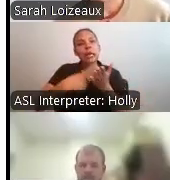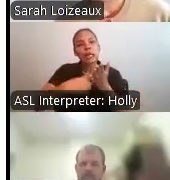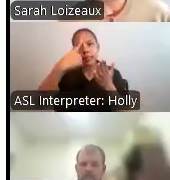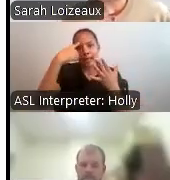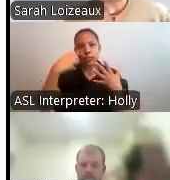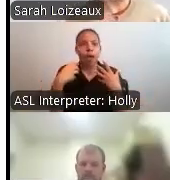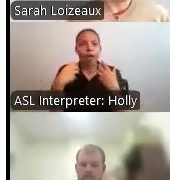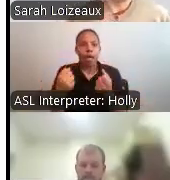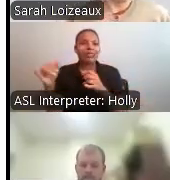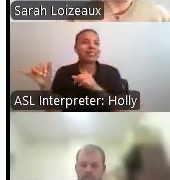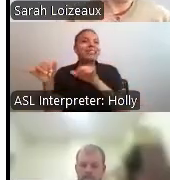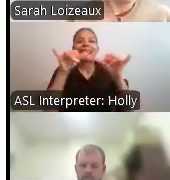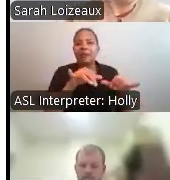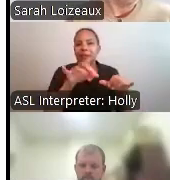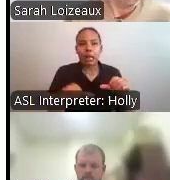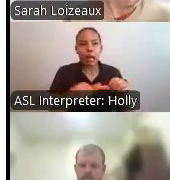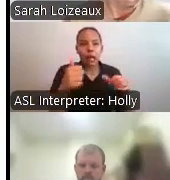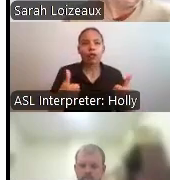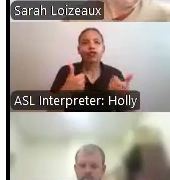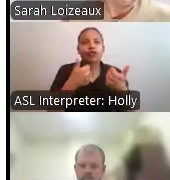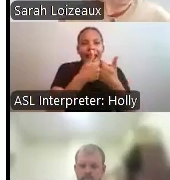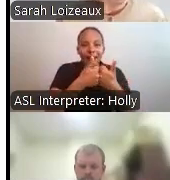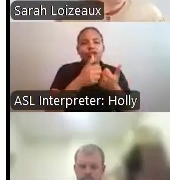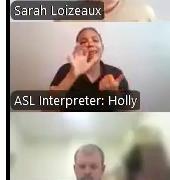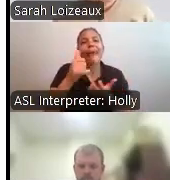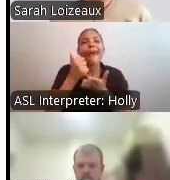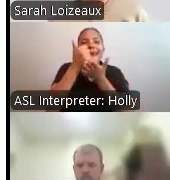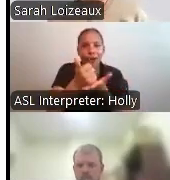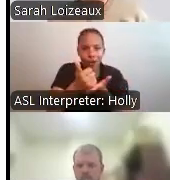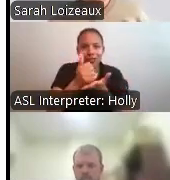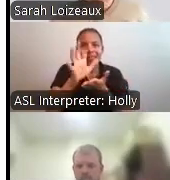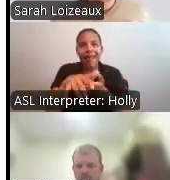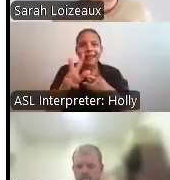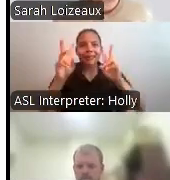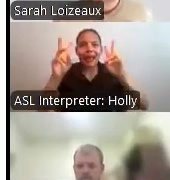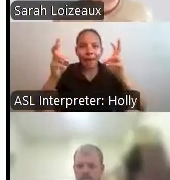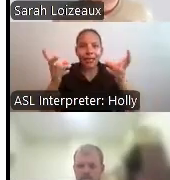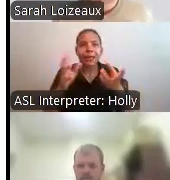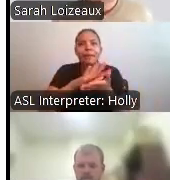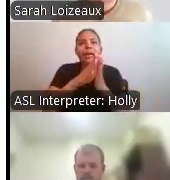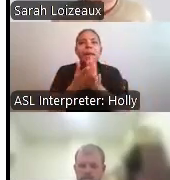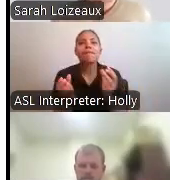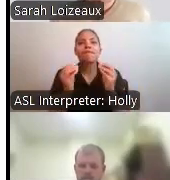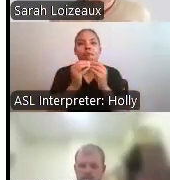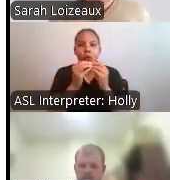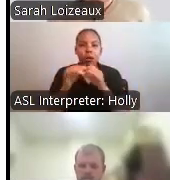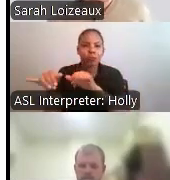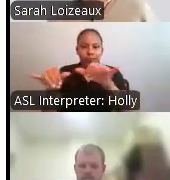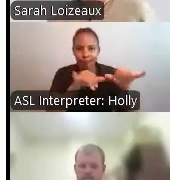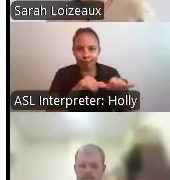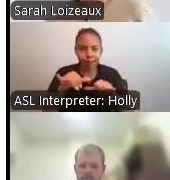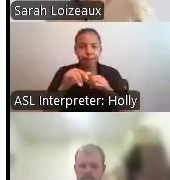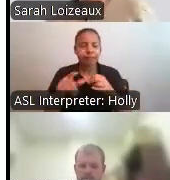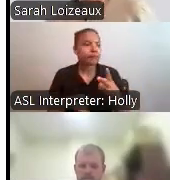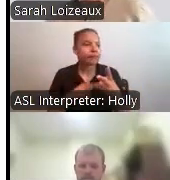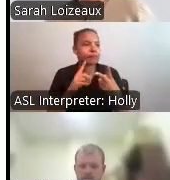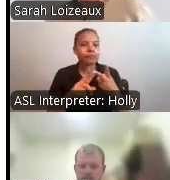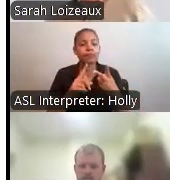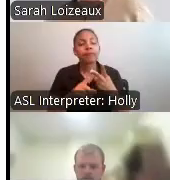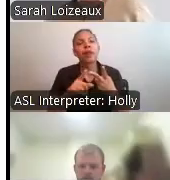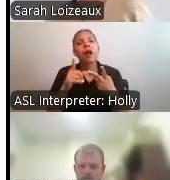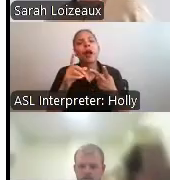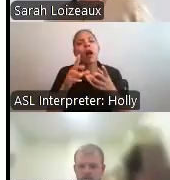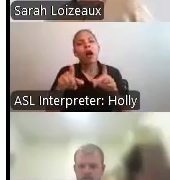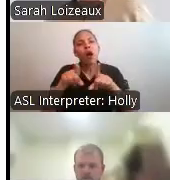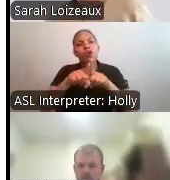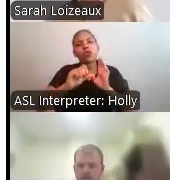I also love sharing recovery success stories, highlighting a person that has gone to work that might have a mental health